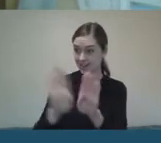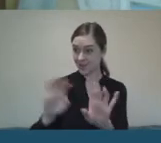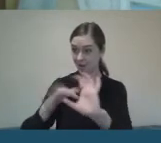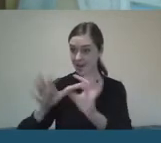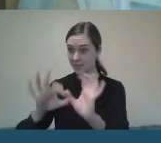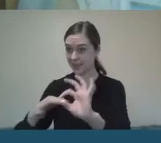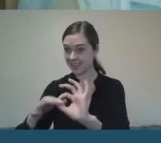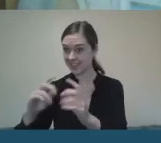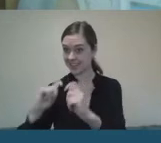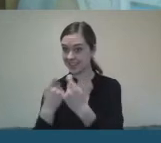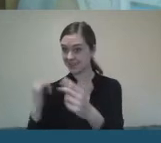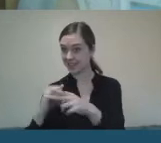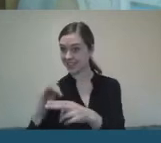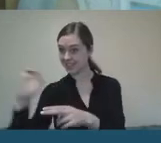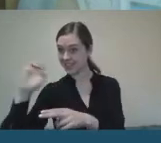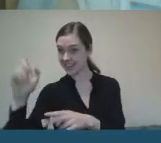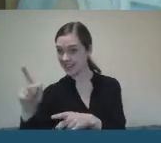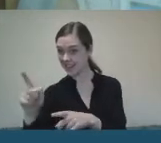get a